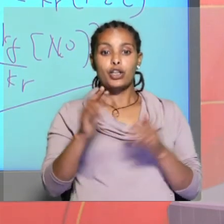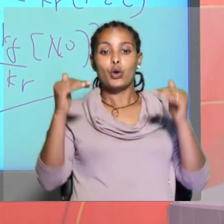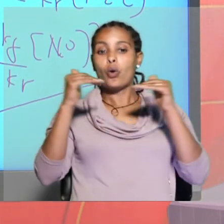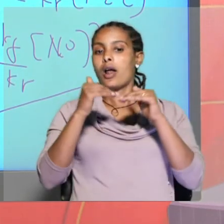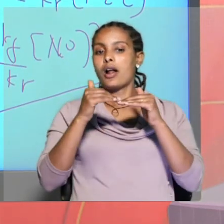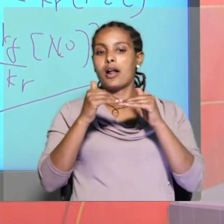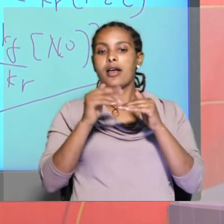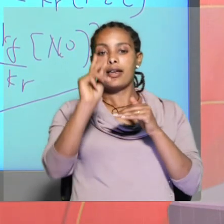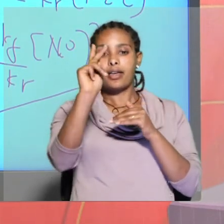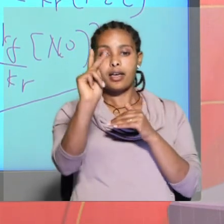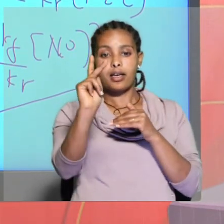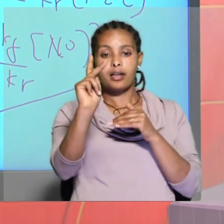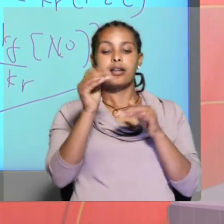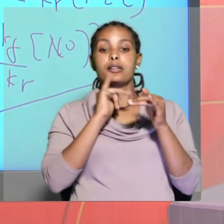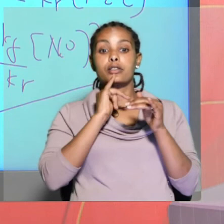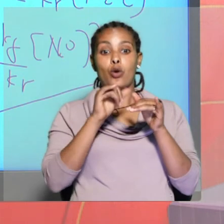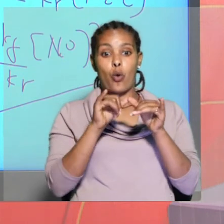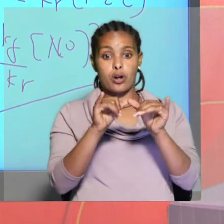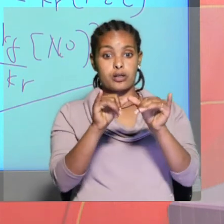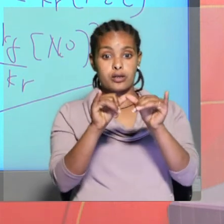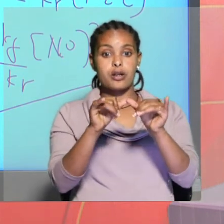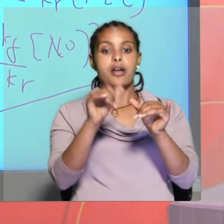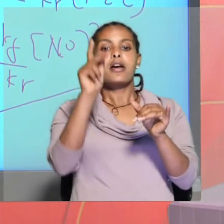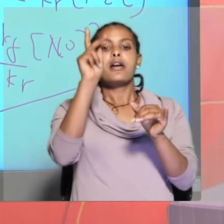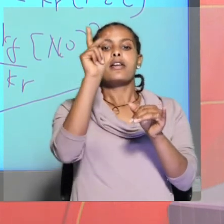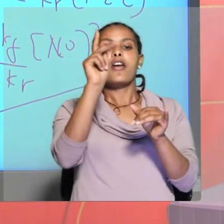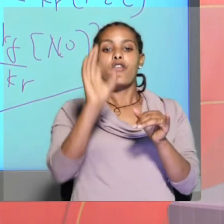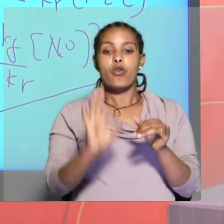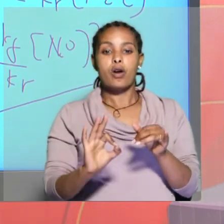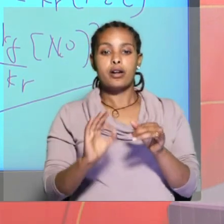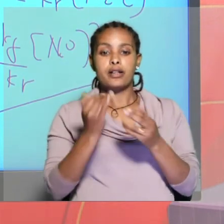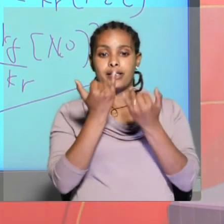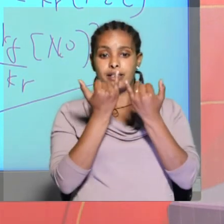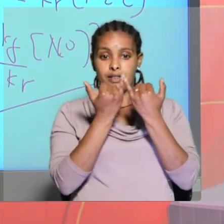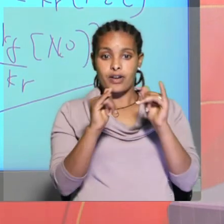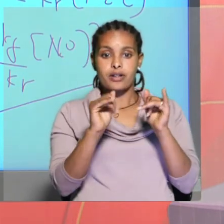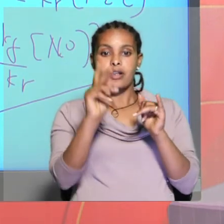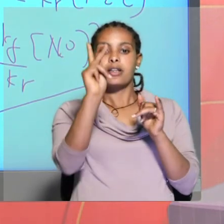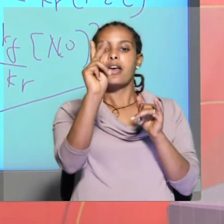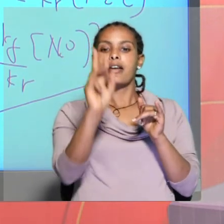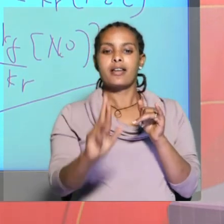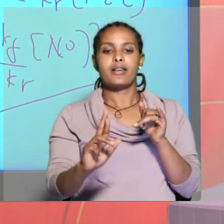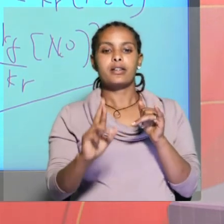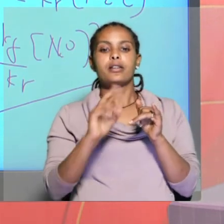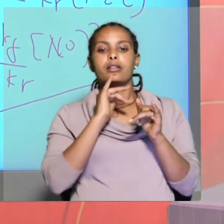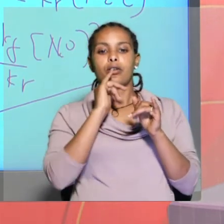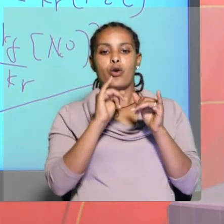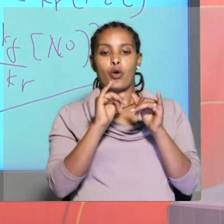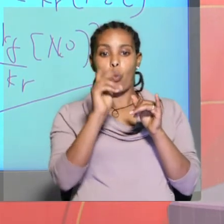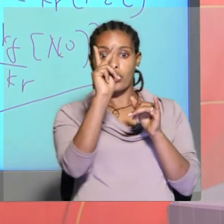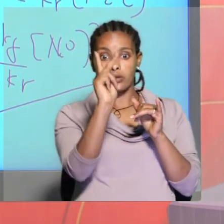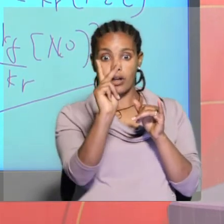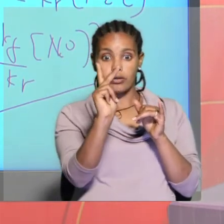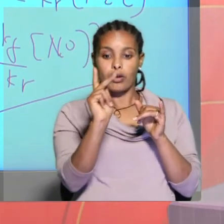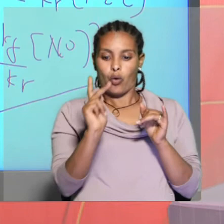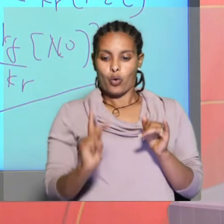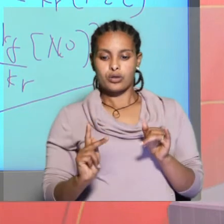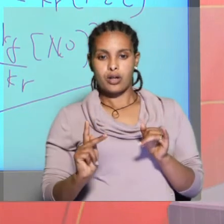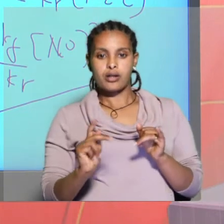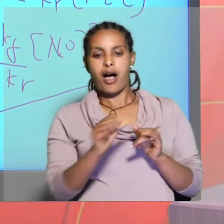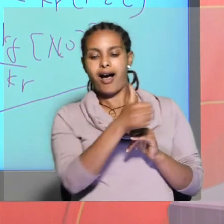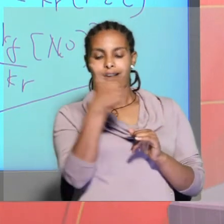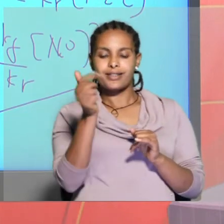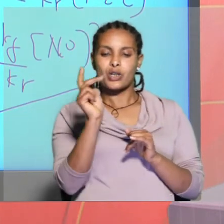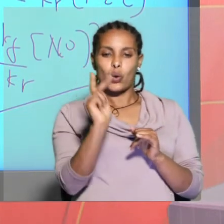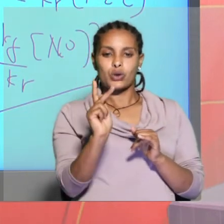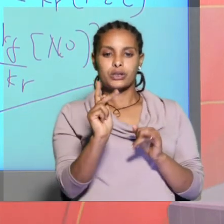equal. K is constant. K forward divided by K reverse. Again, constant divided by constant gives you another constant.